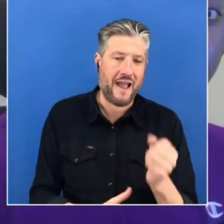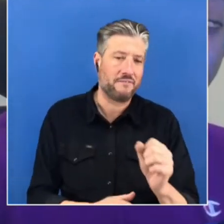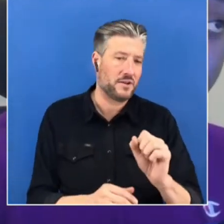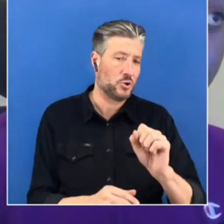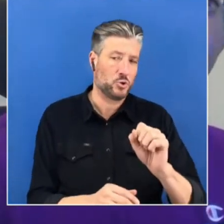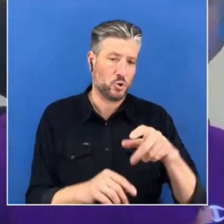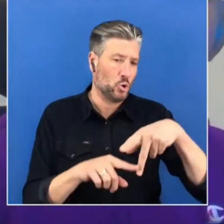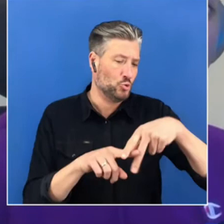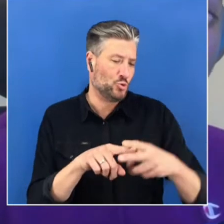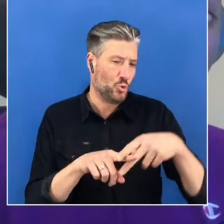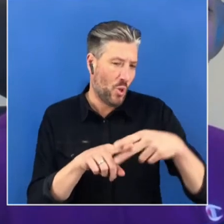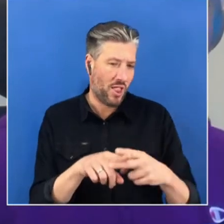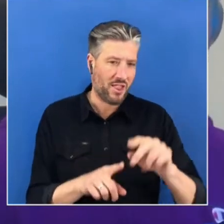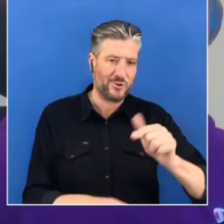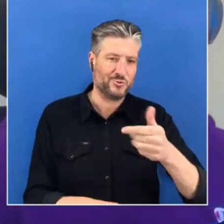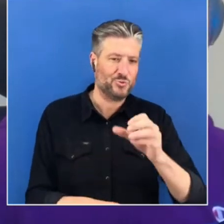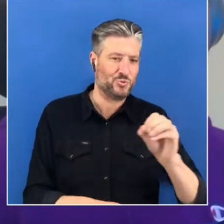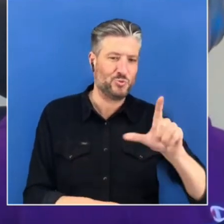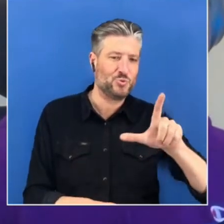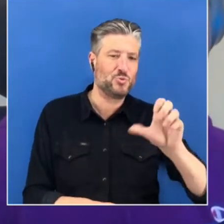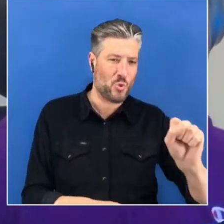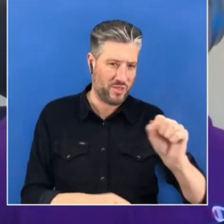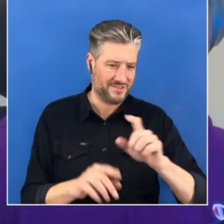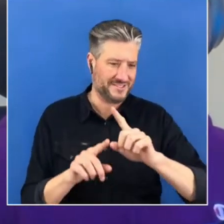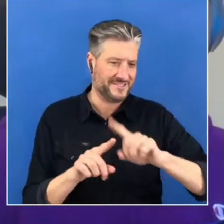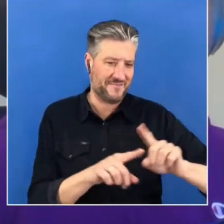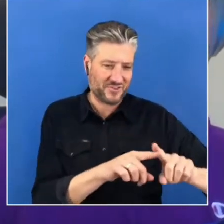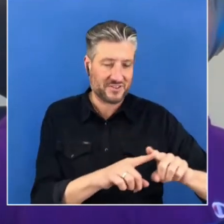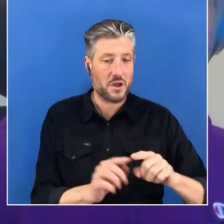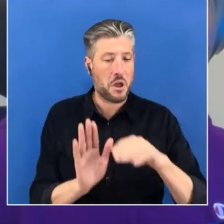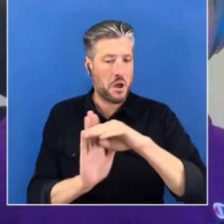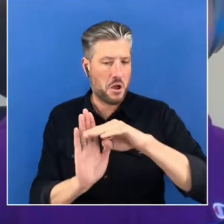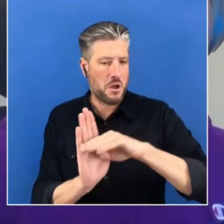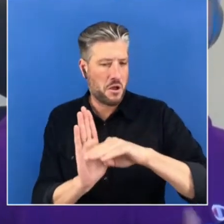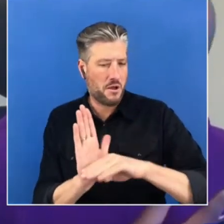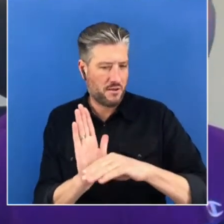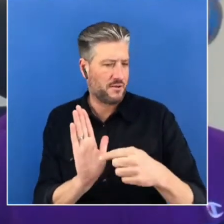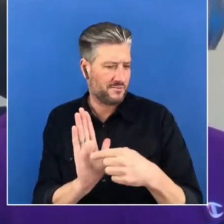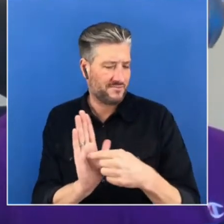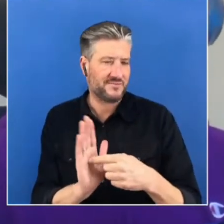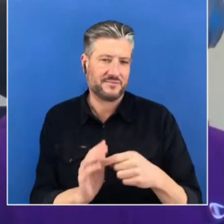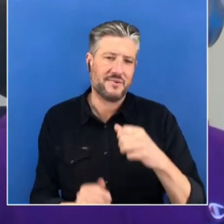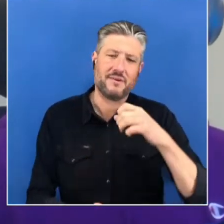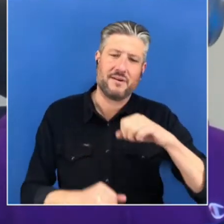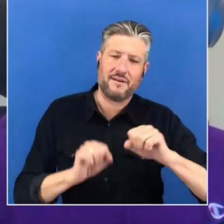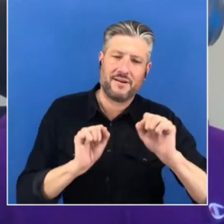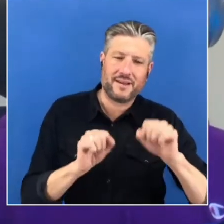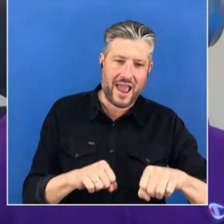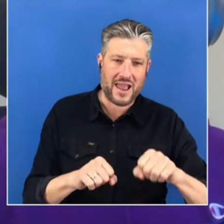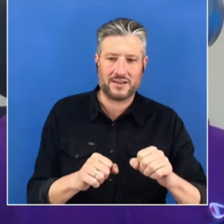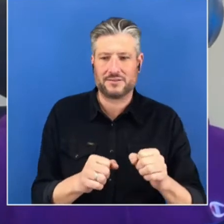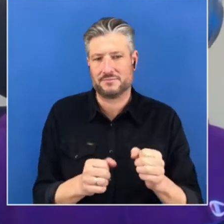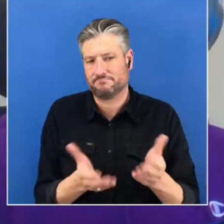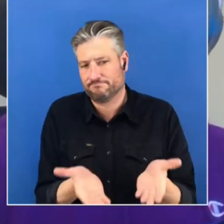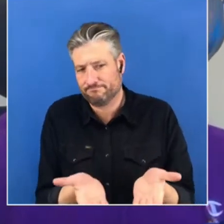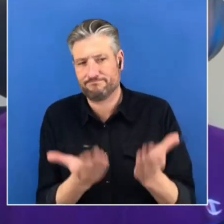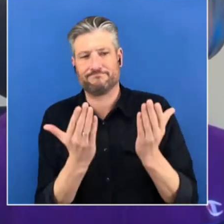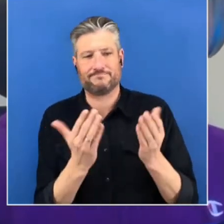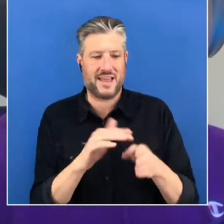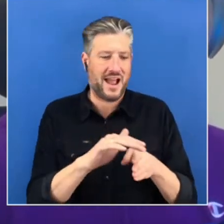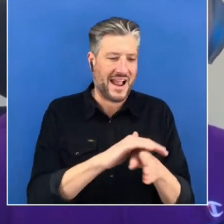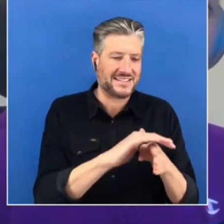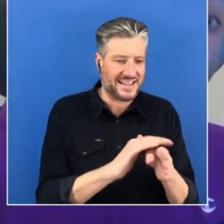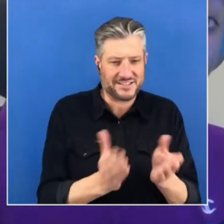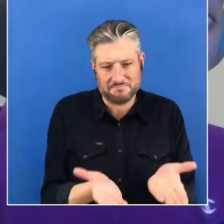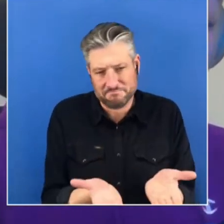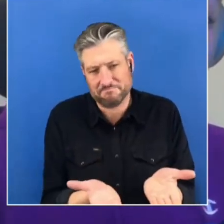steps you need to take to ensure that your products are more accessible. Our team's goal is to meet you wherever you are in your accessibility learning journey and empowering